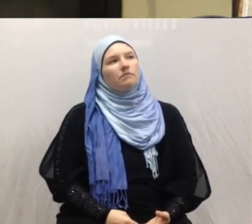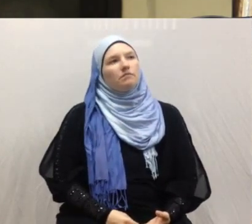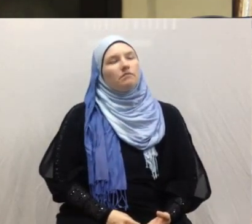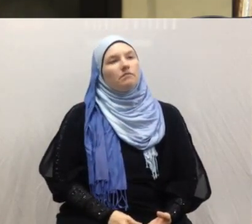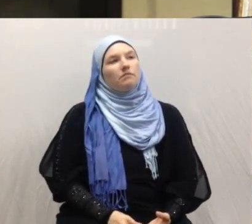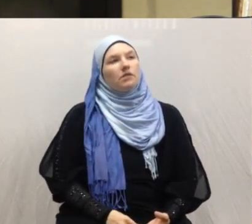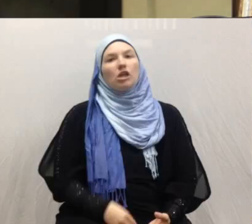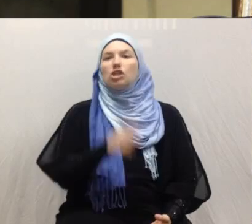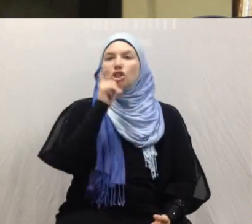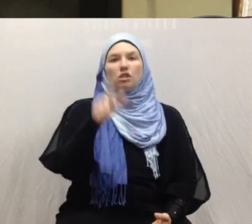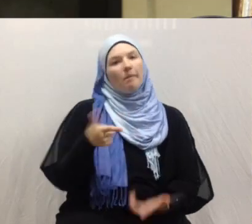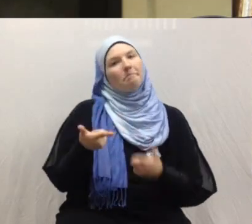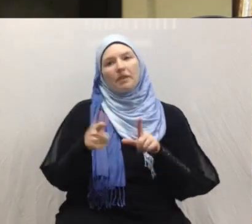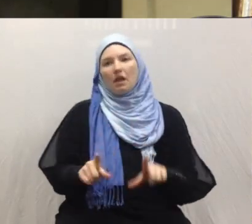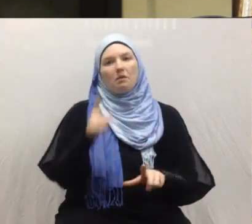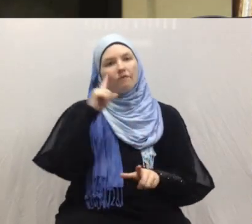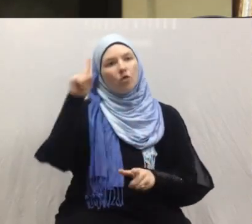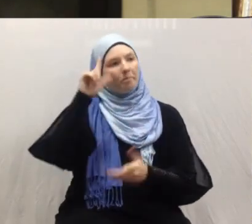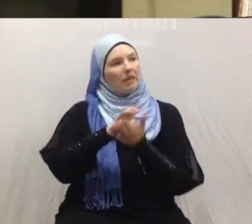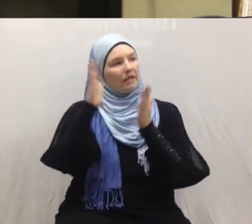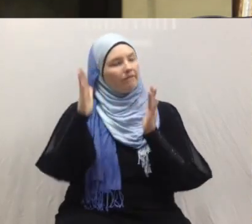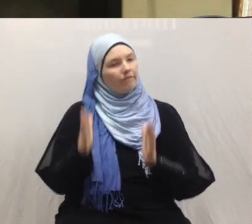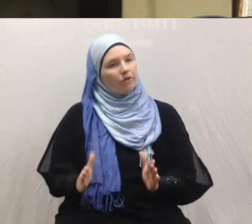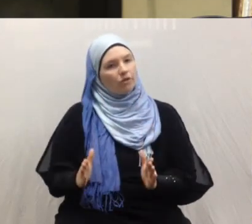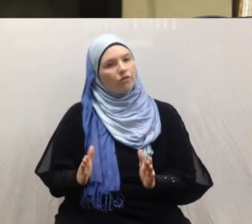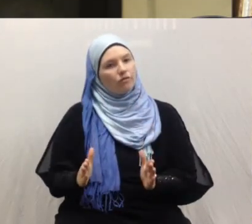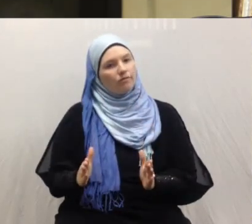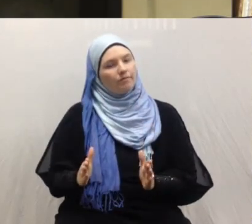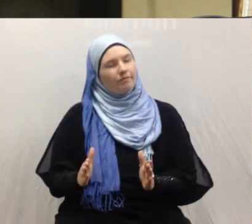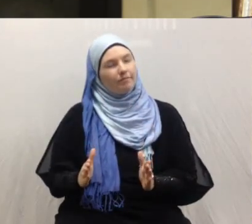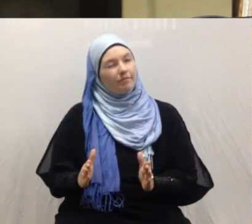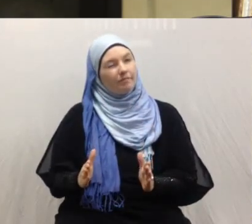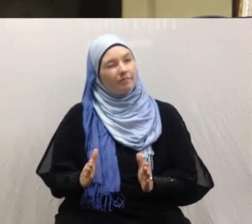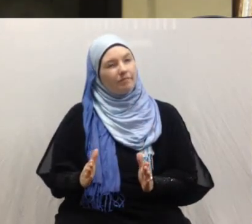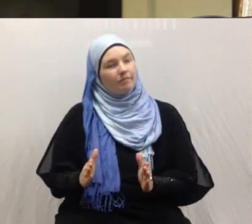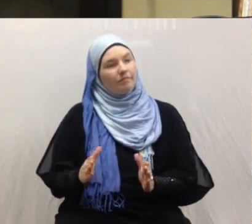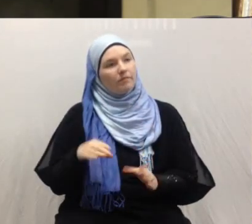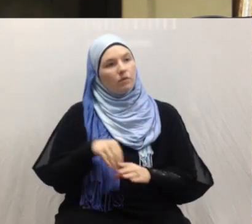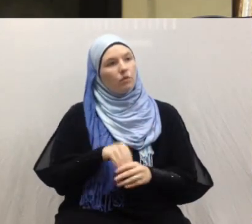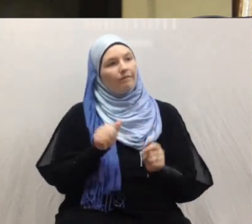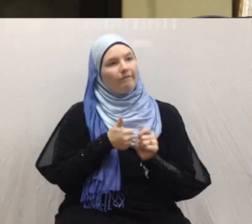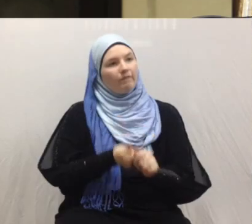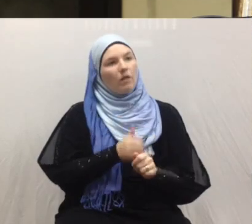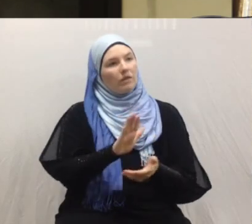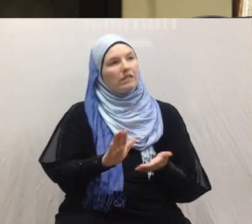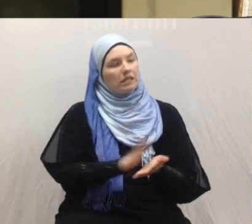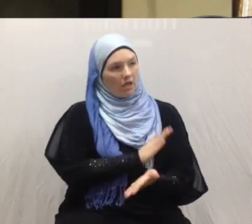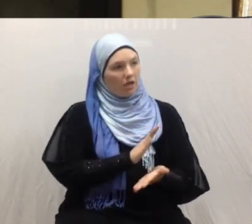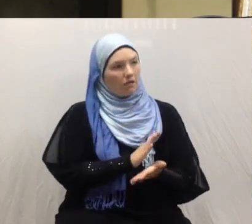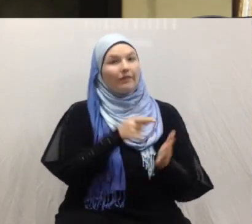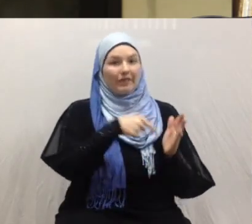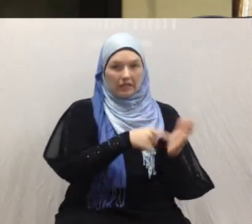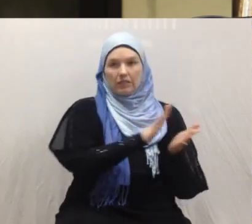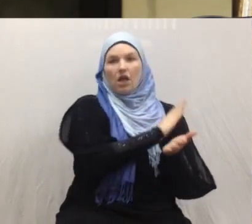It shall not be lawful for a believer to hold by what is in his document, in this document,